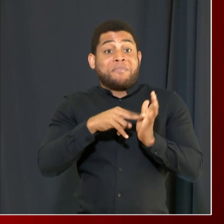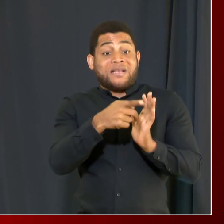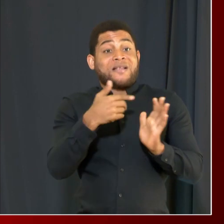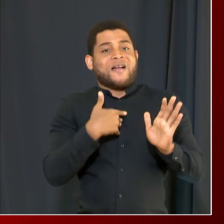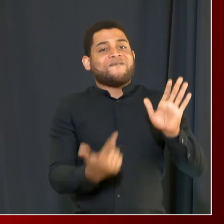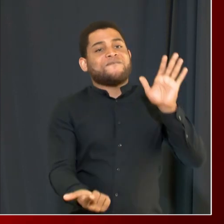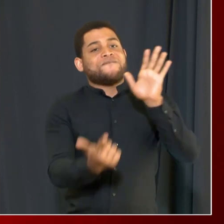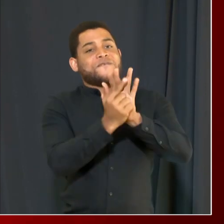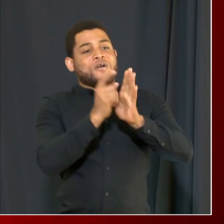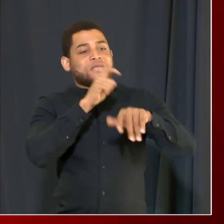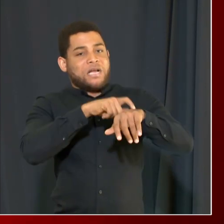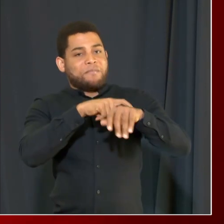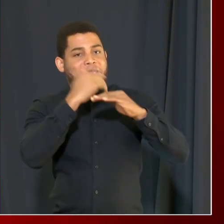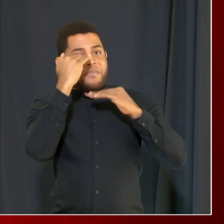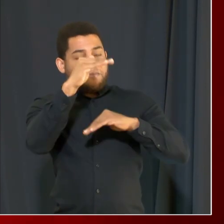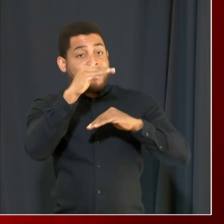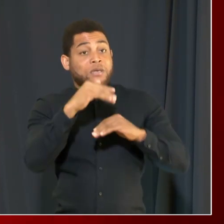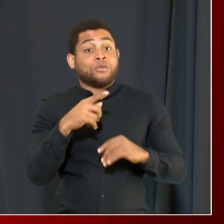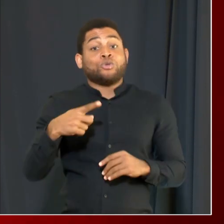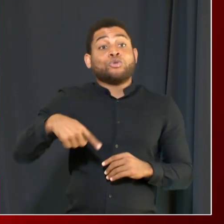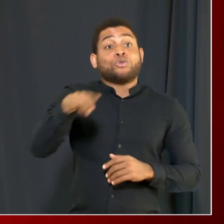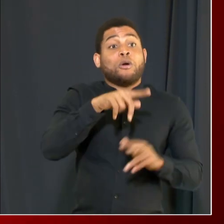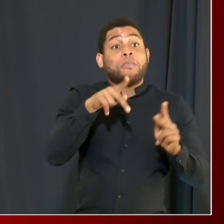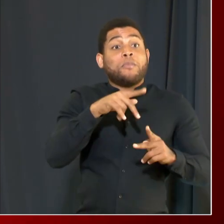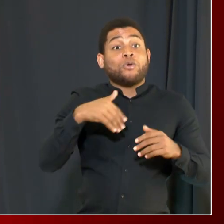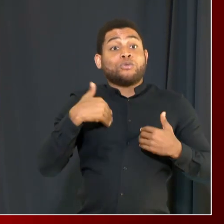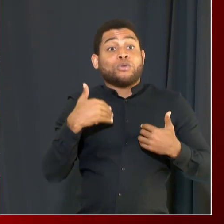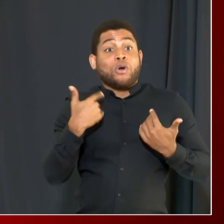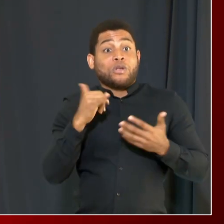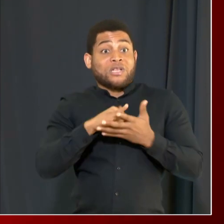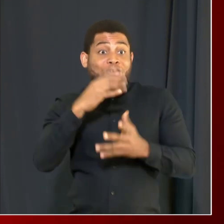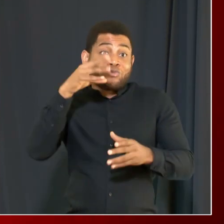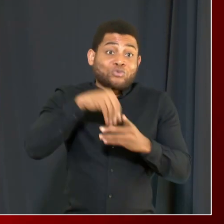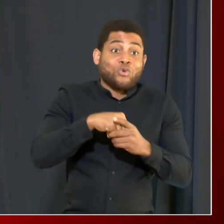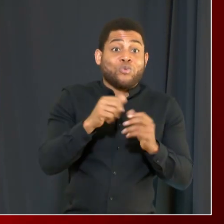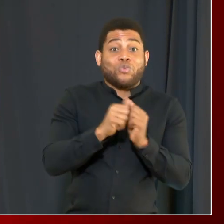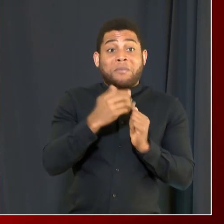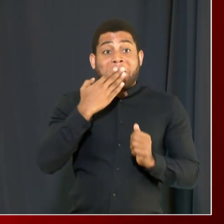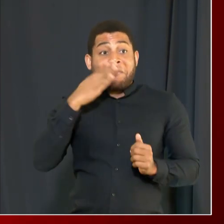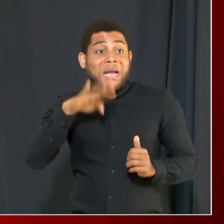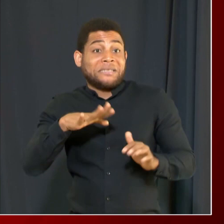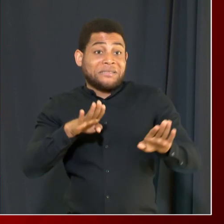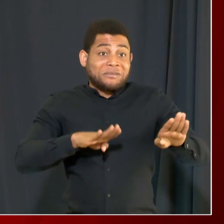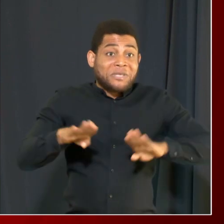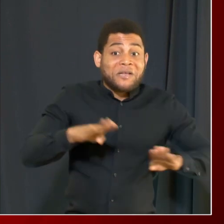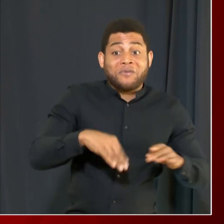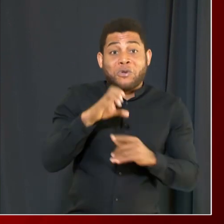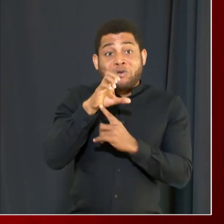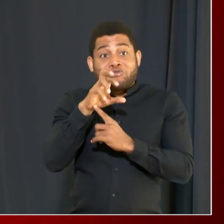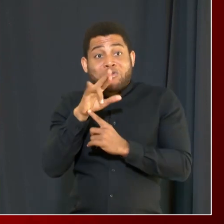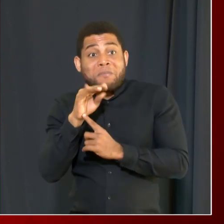actually engaged in criminal conduct, they will be engaged on another path.